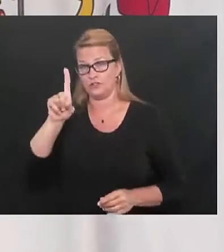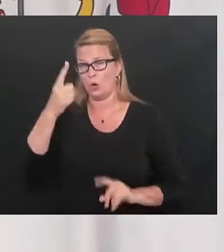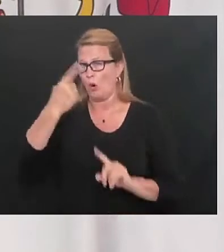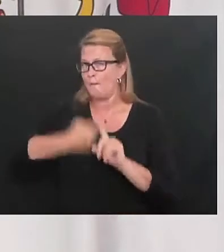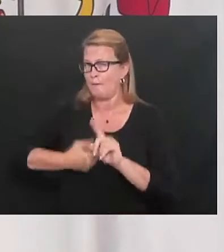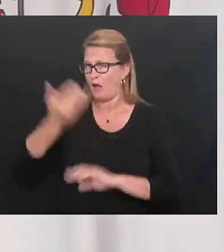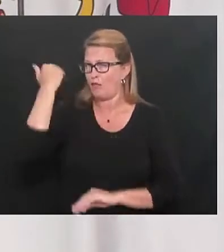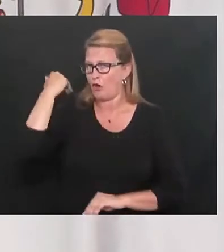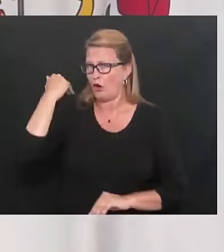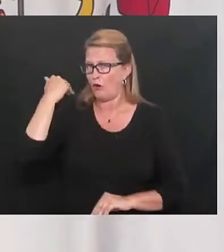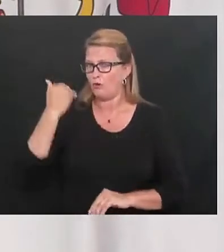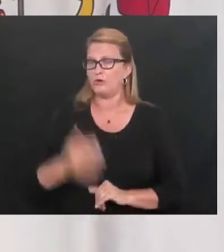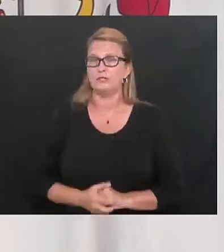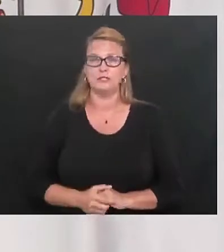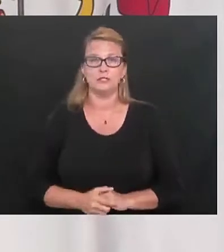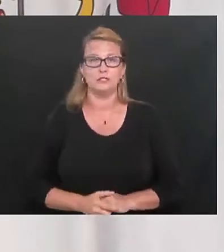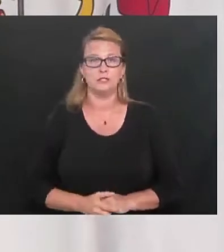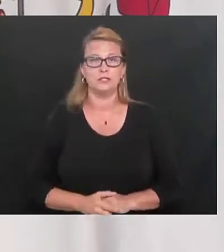ago, right at it,